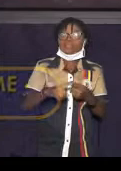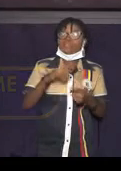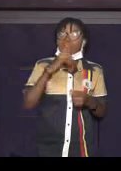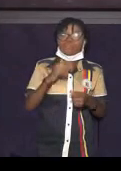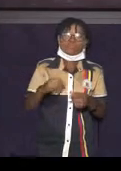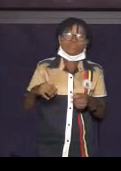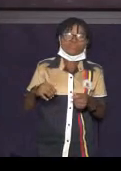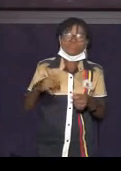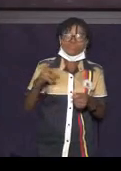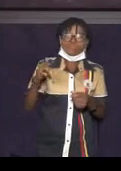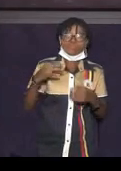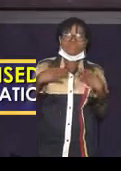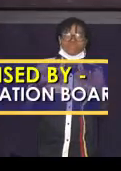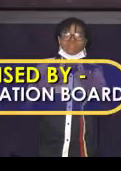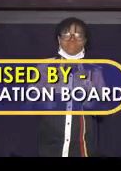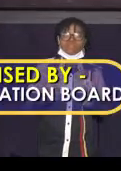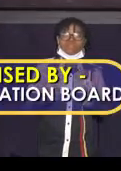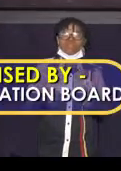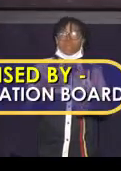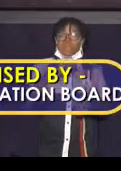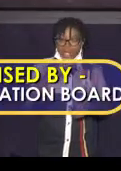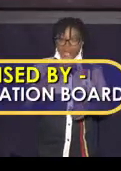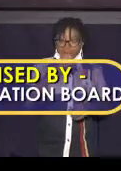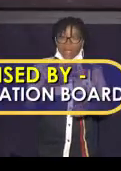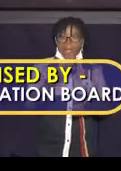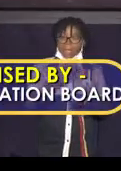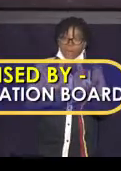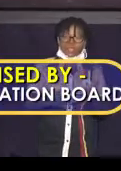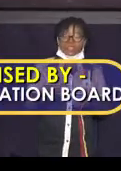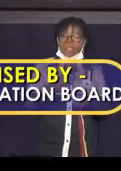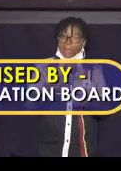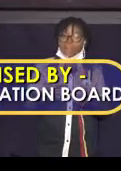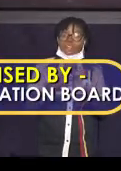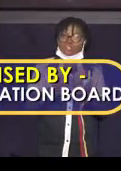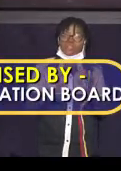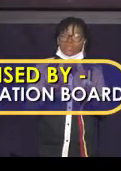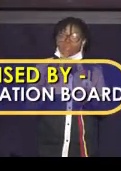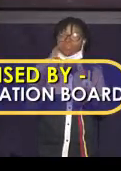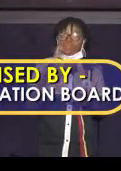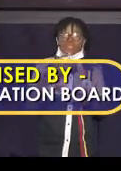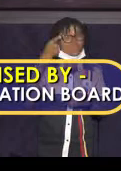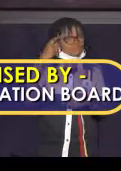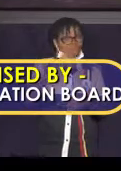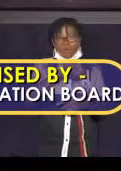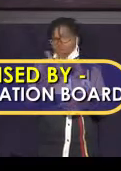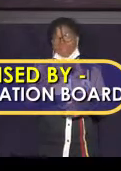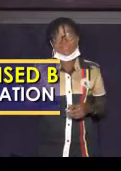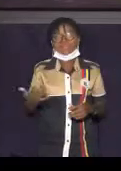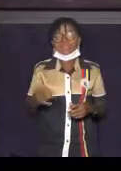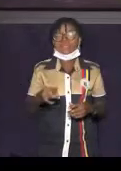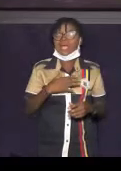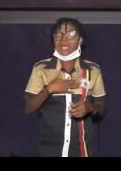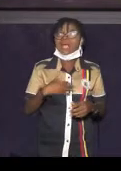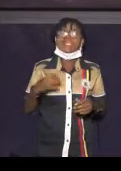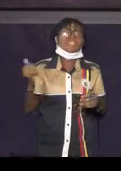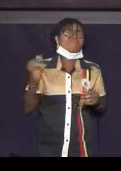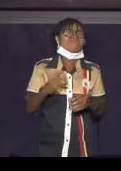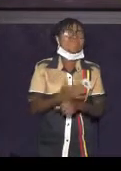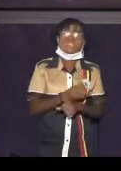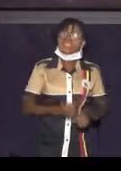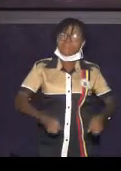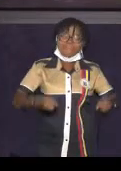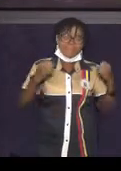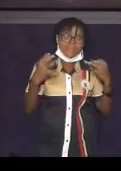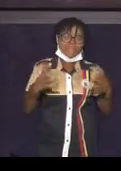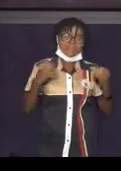it excessively to perform other function that is not supposed to be. Some will just take